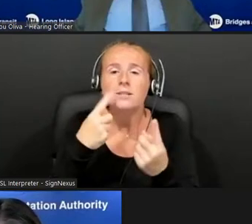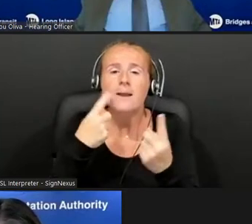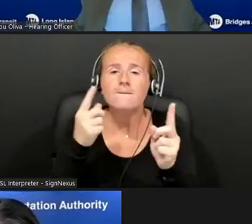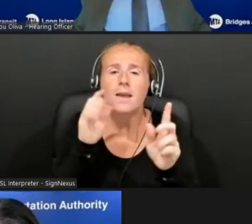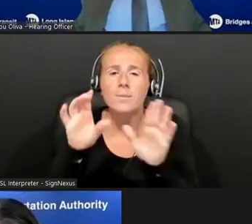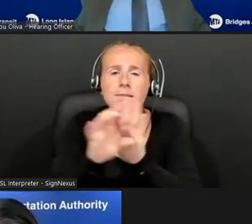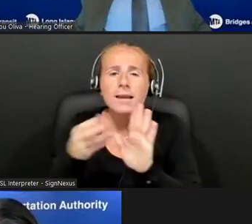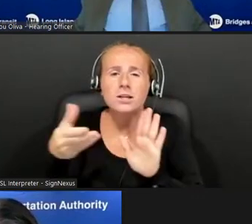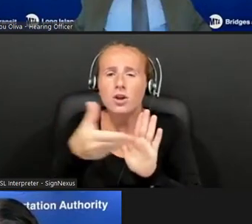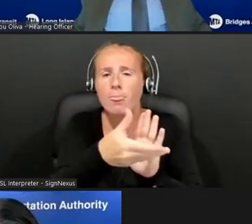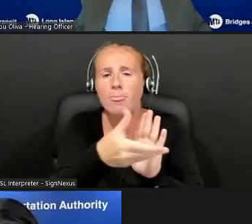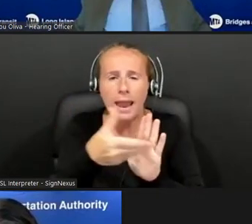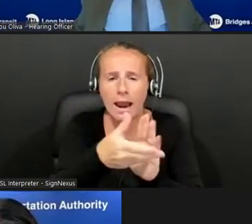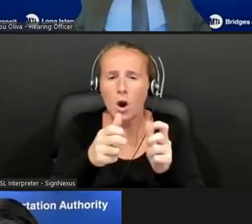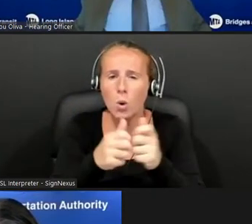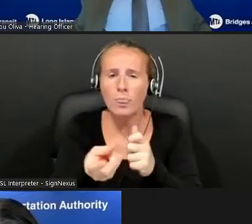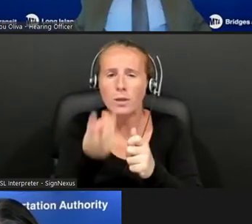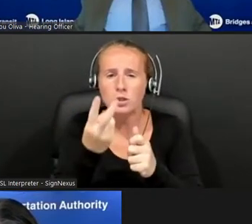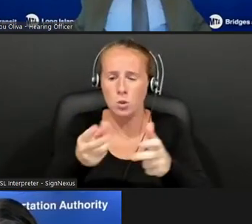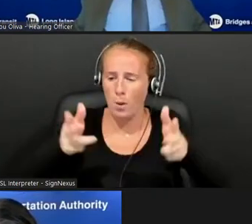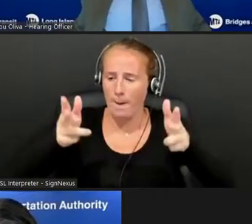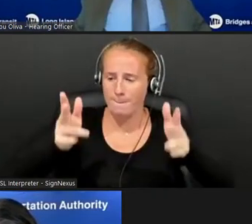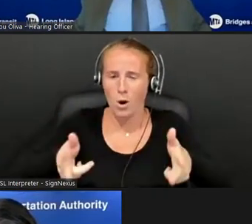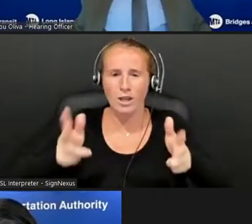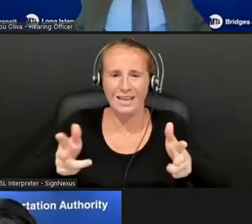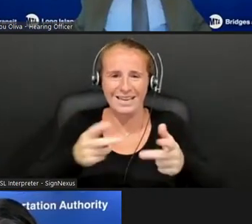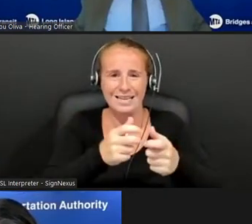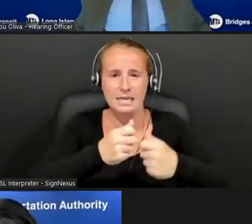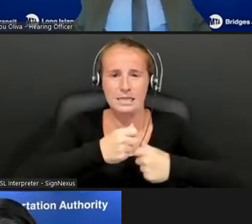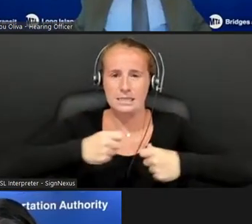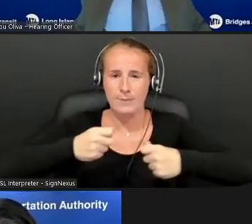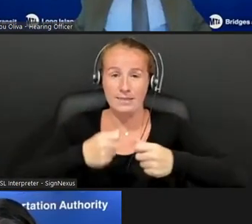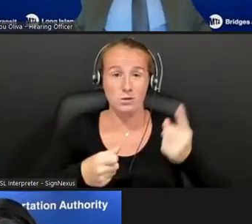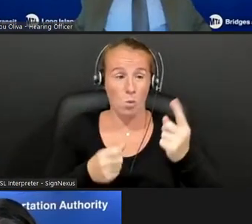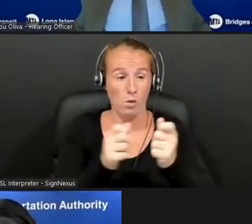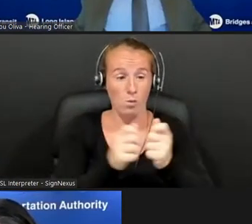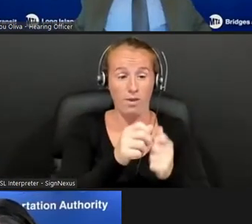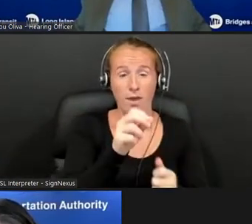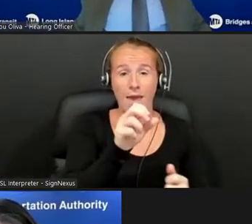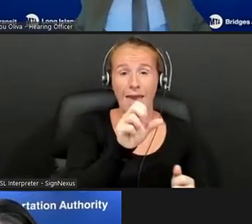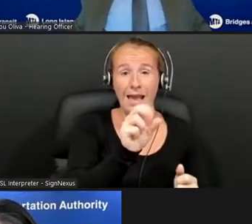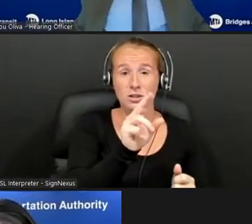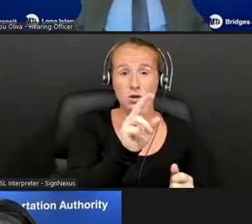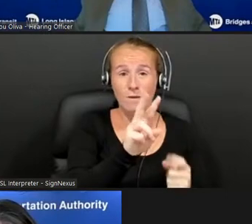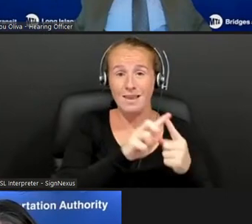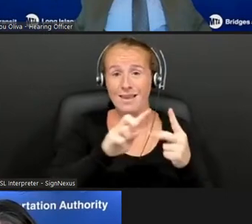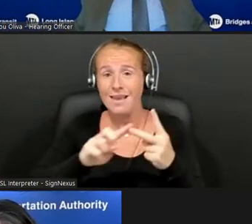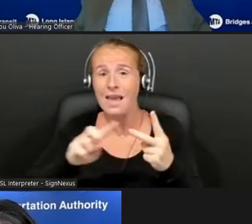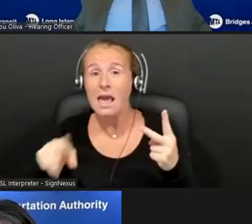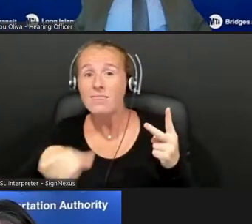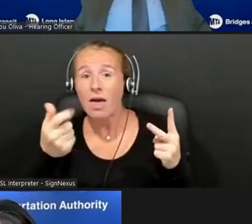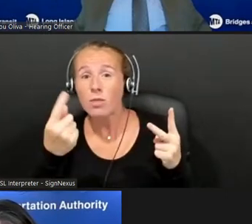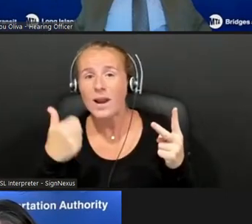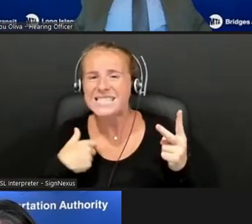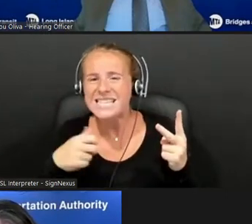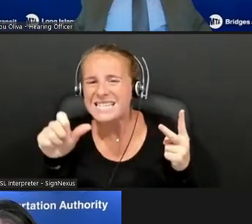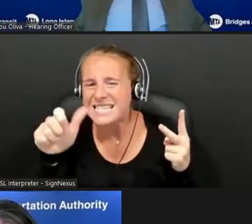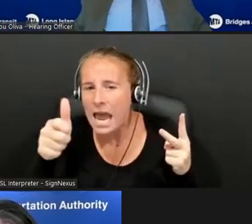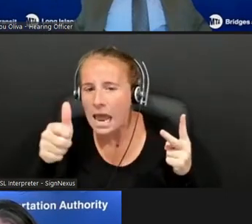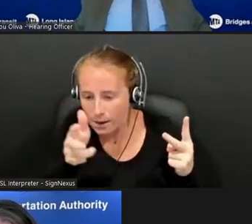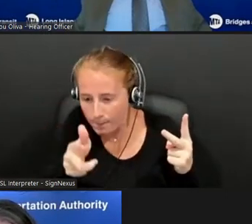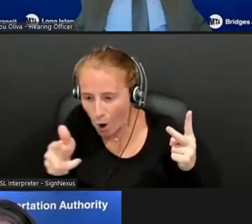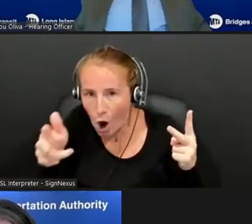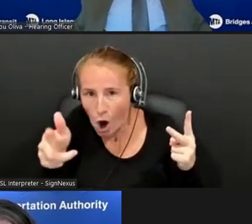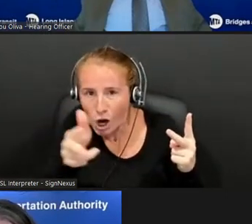of two identical parking spaces one holds a large SUV the other has 10 parked motorcycles in